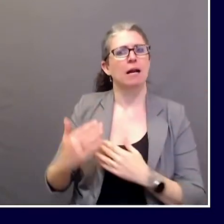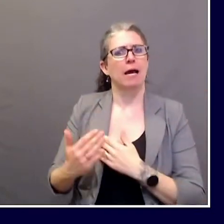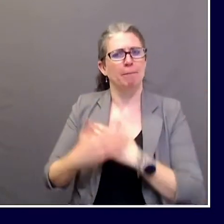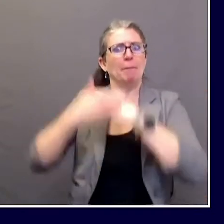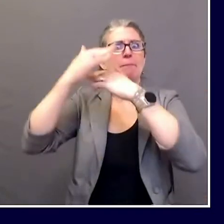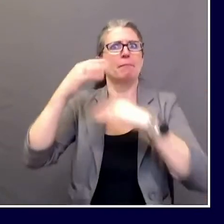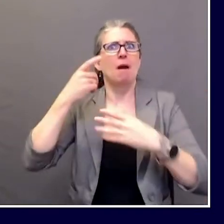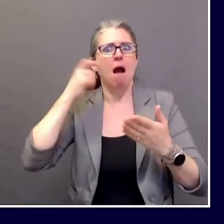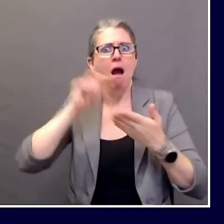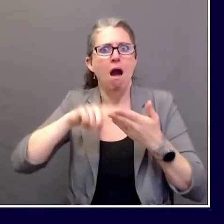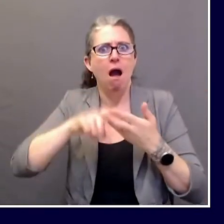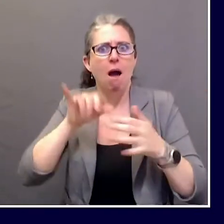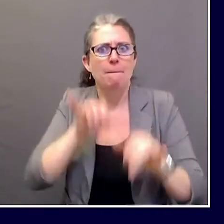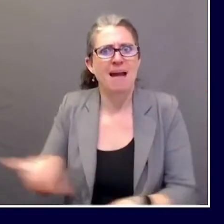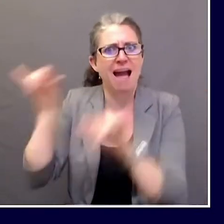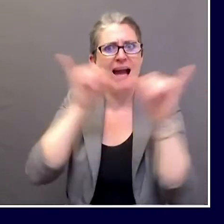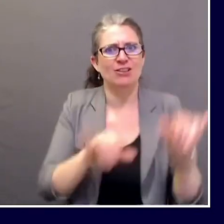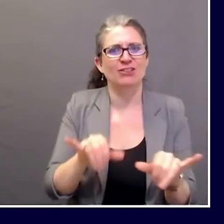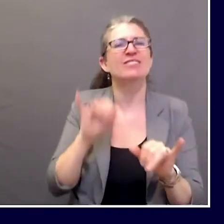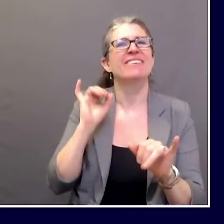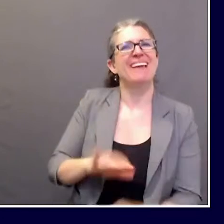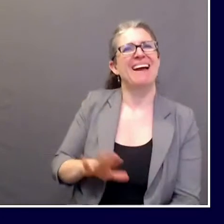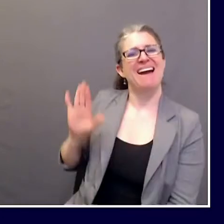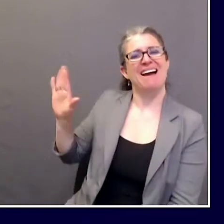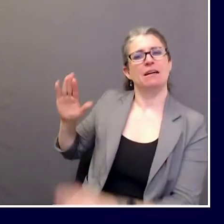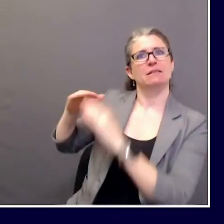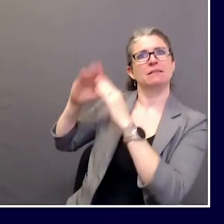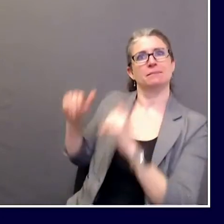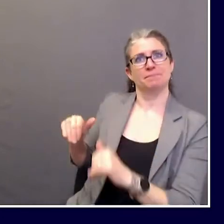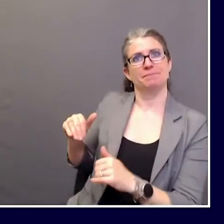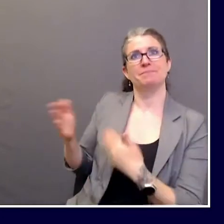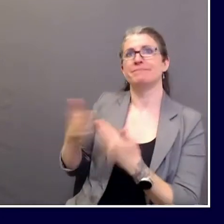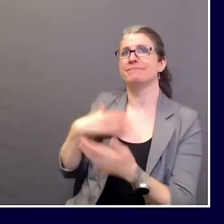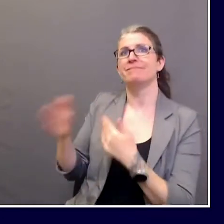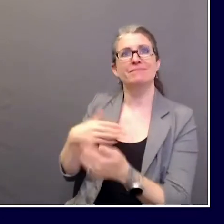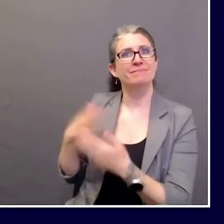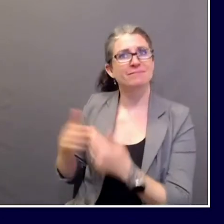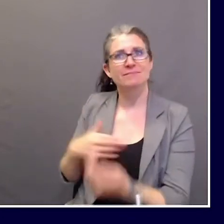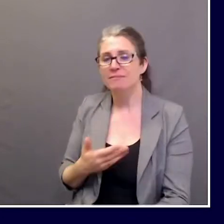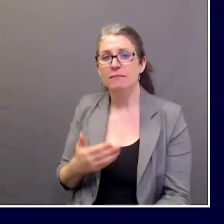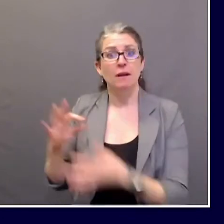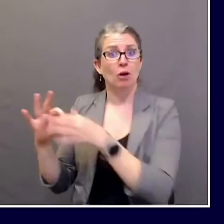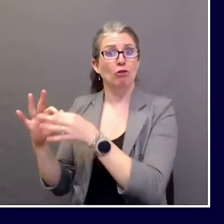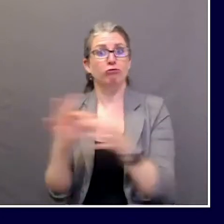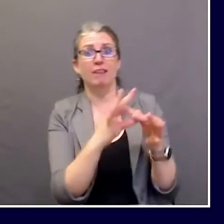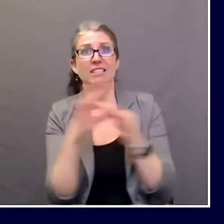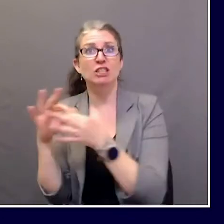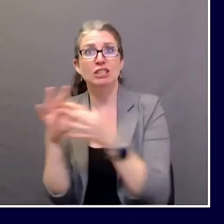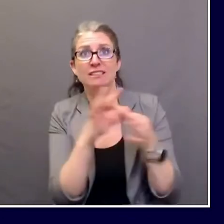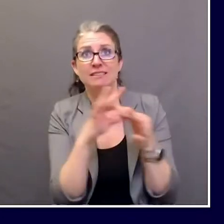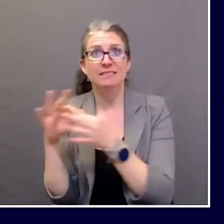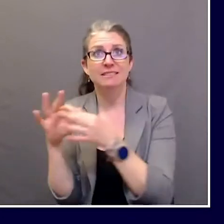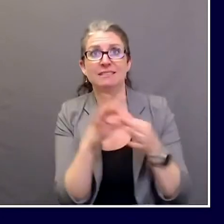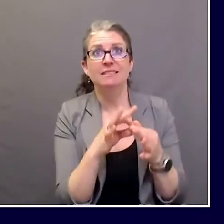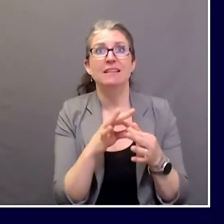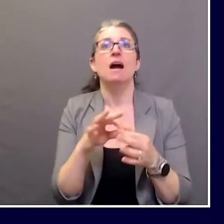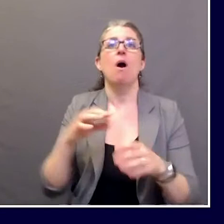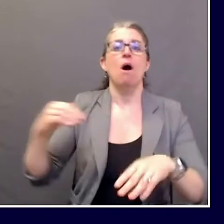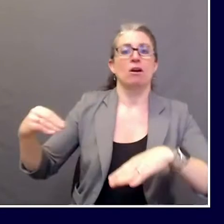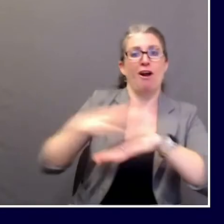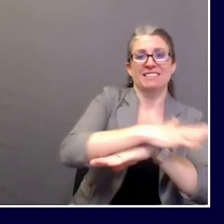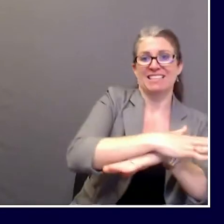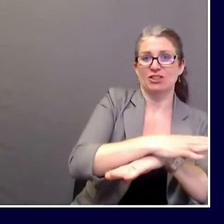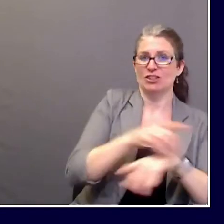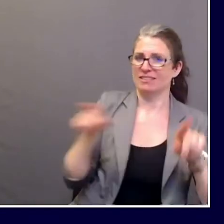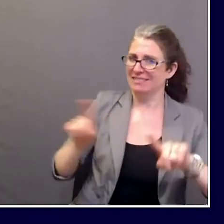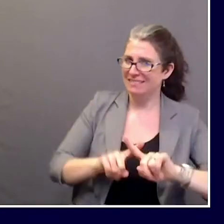as a country right now unfold. This happens every single day at the US FDA as well as at the CDC. What's